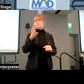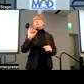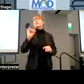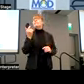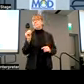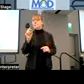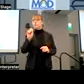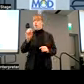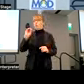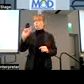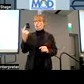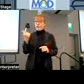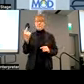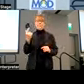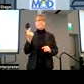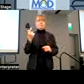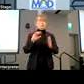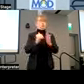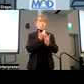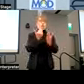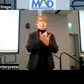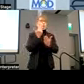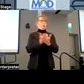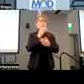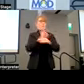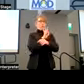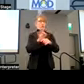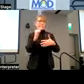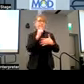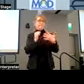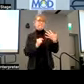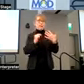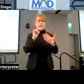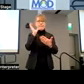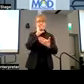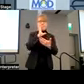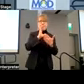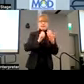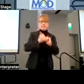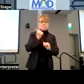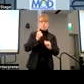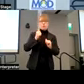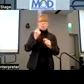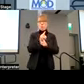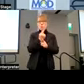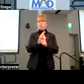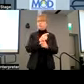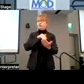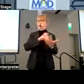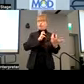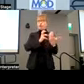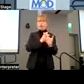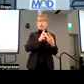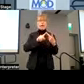of new features to help our patients and improve their experience, such as finding the most appropriate provider, and also for booking